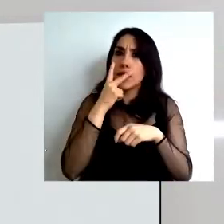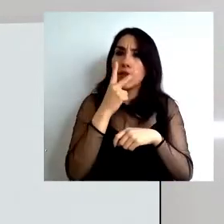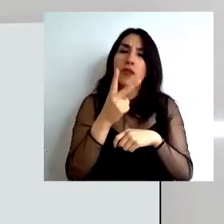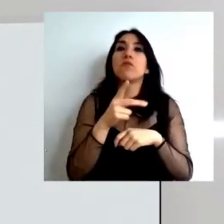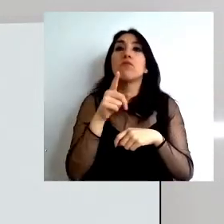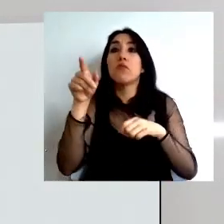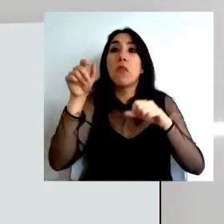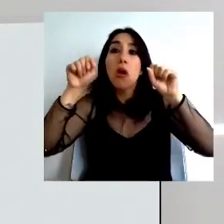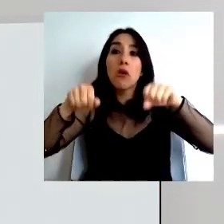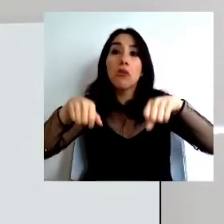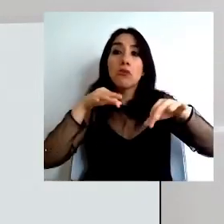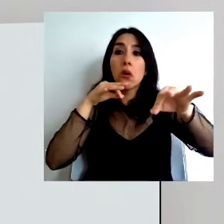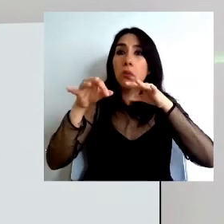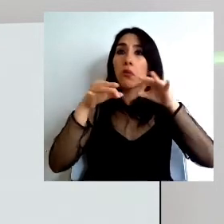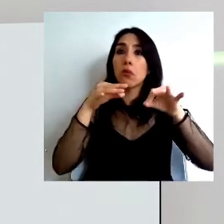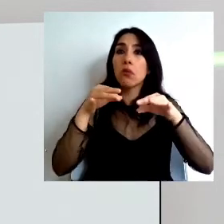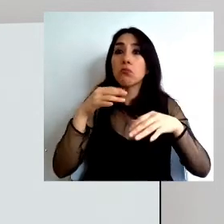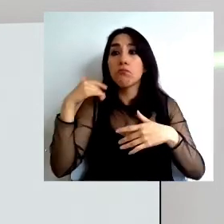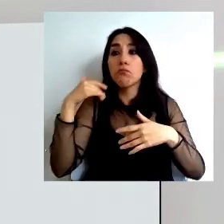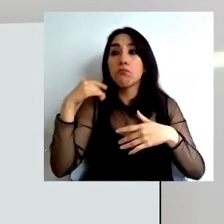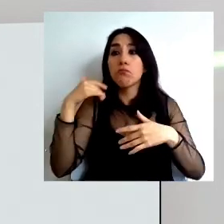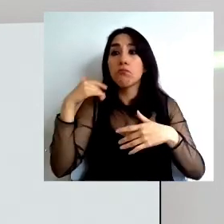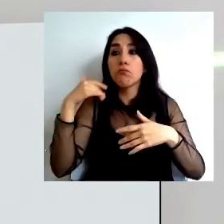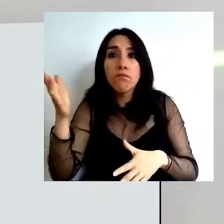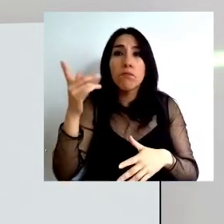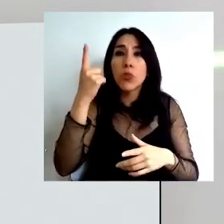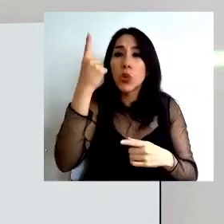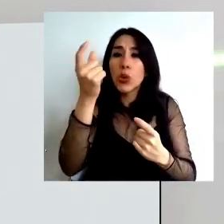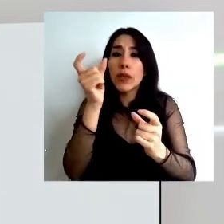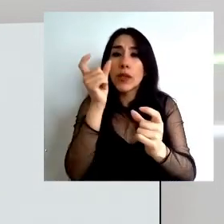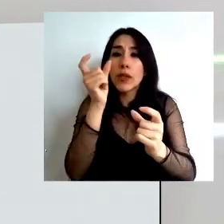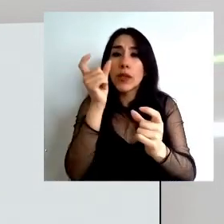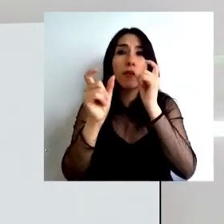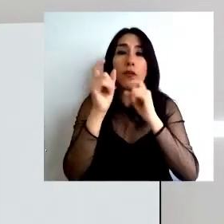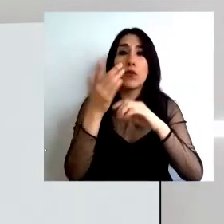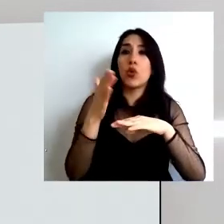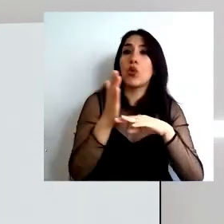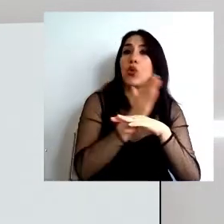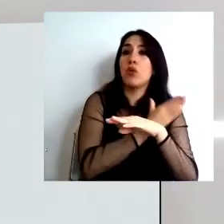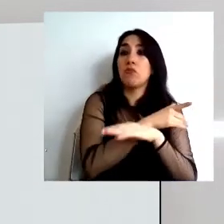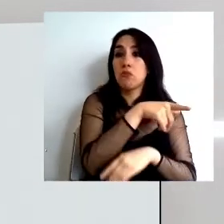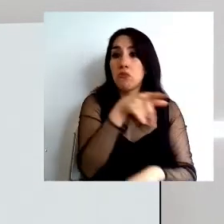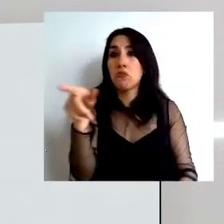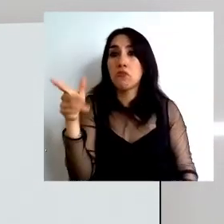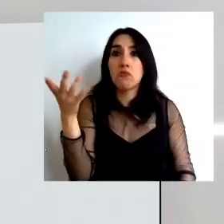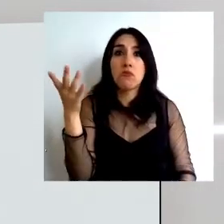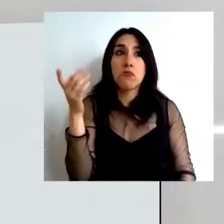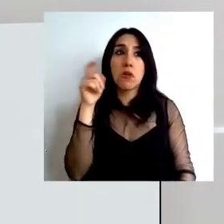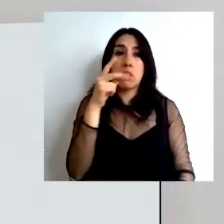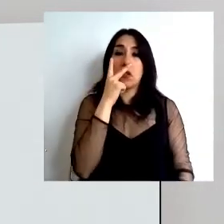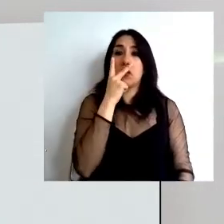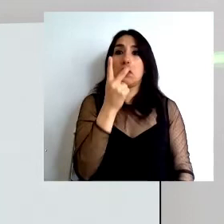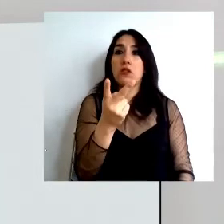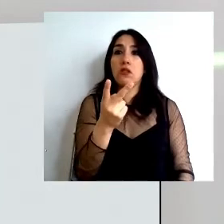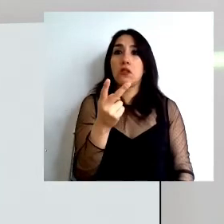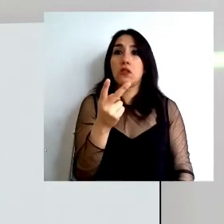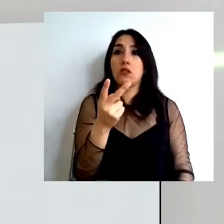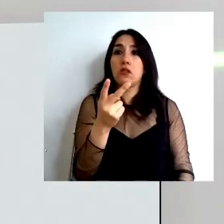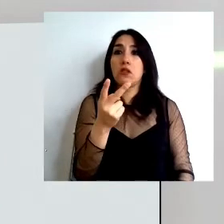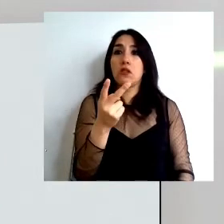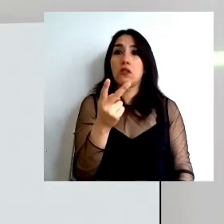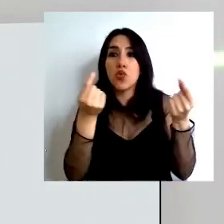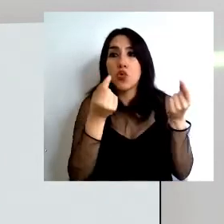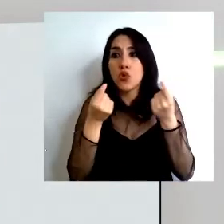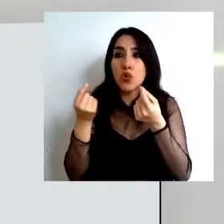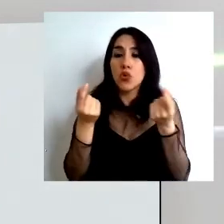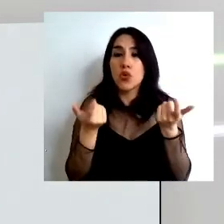everything you do, what you wanted to replicate and which replication model did you opt for? Yeah.